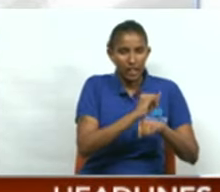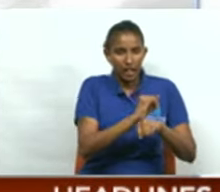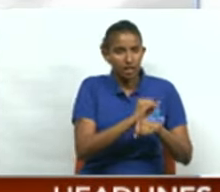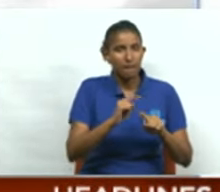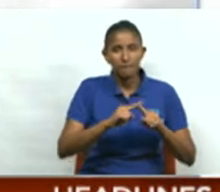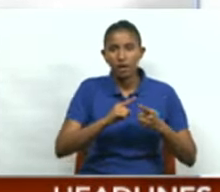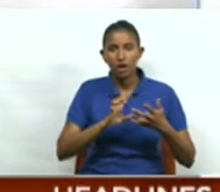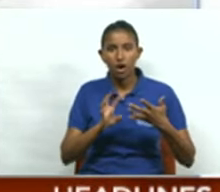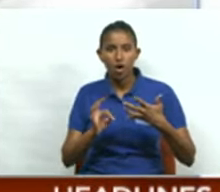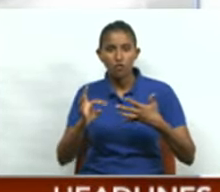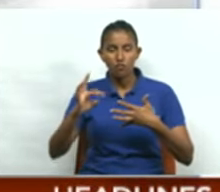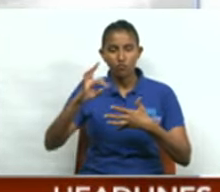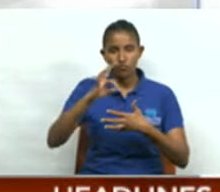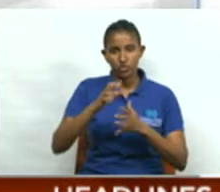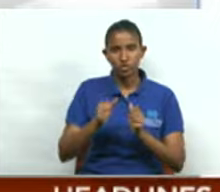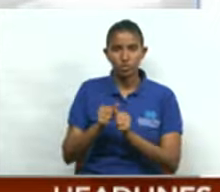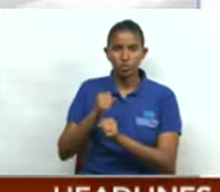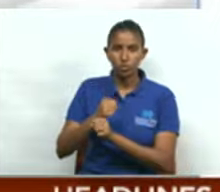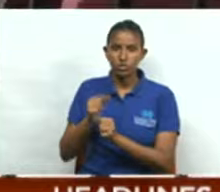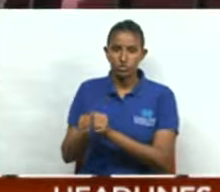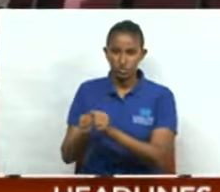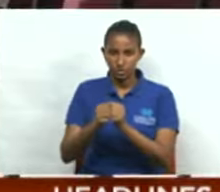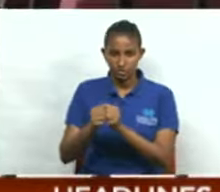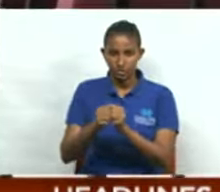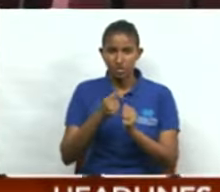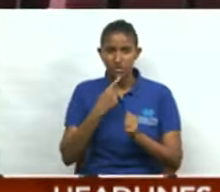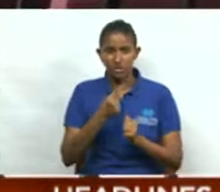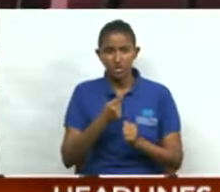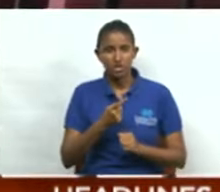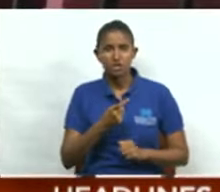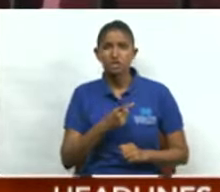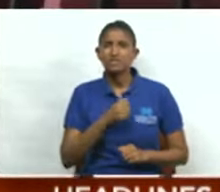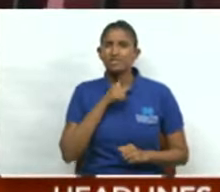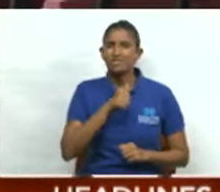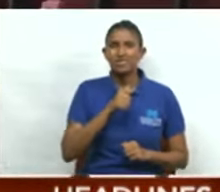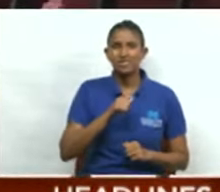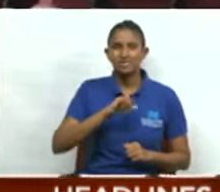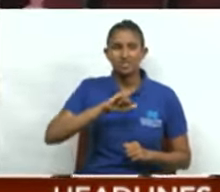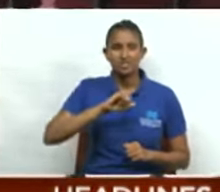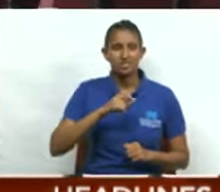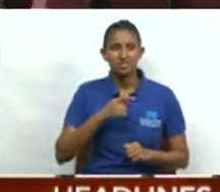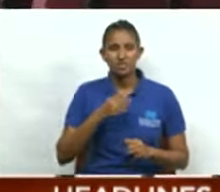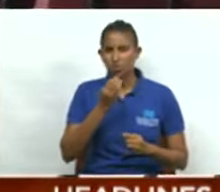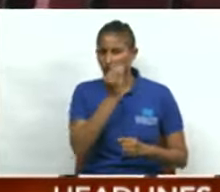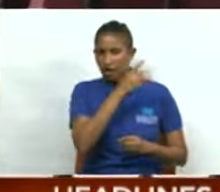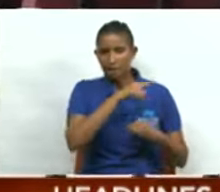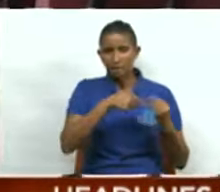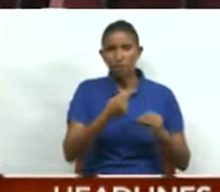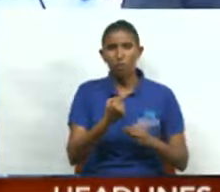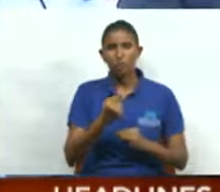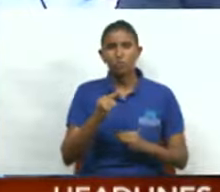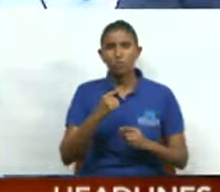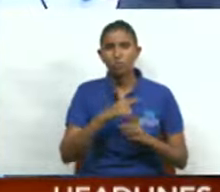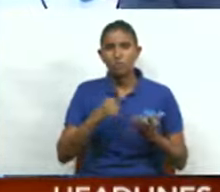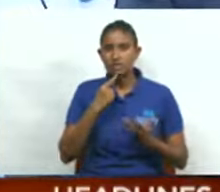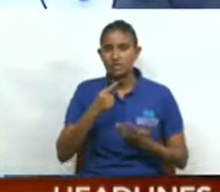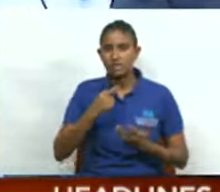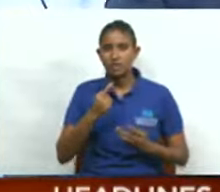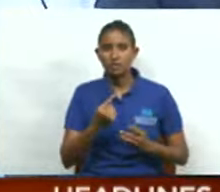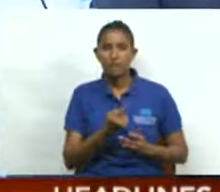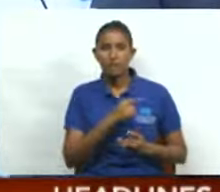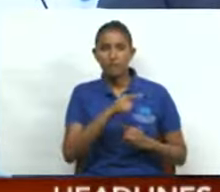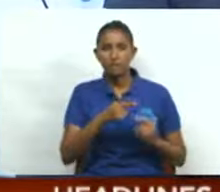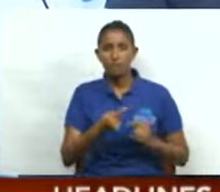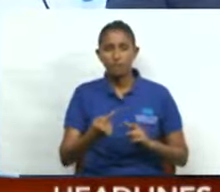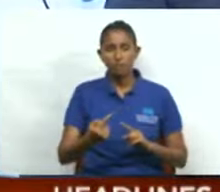rather than an individual criticism. However, St. Augustine MP Khadija Amin says the Prime Minister should stop paying attention to the opposition